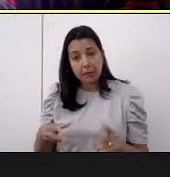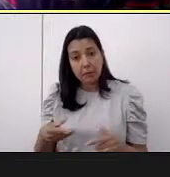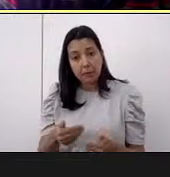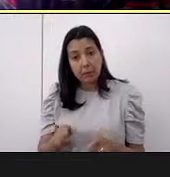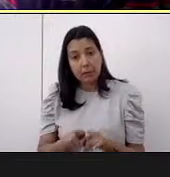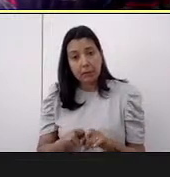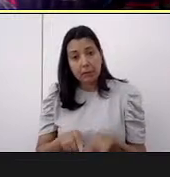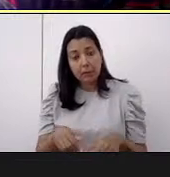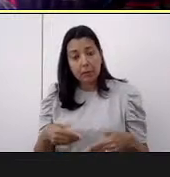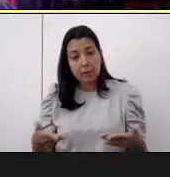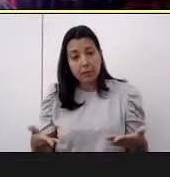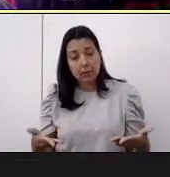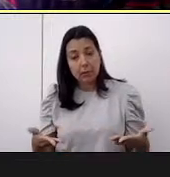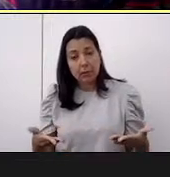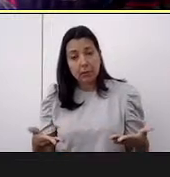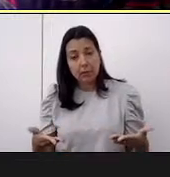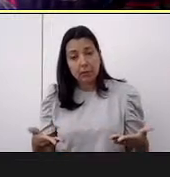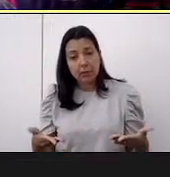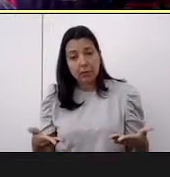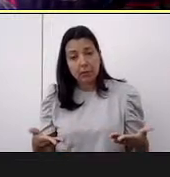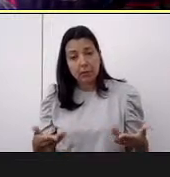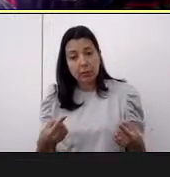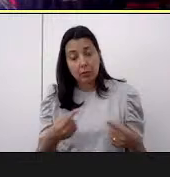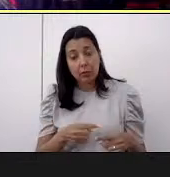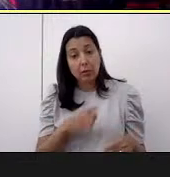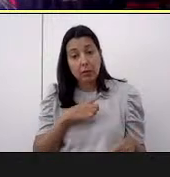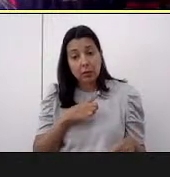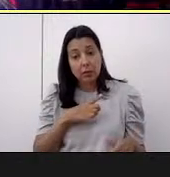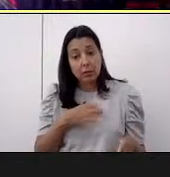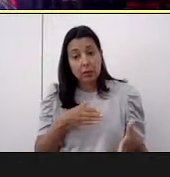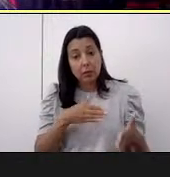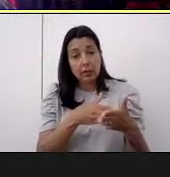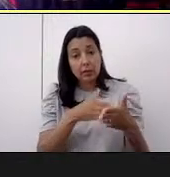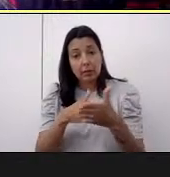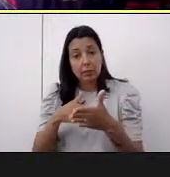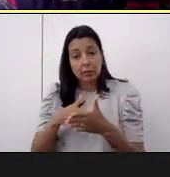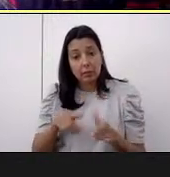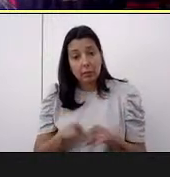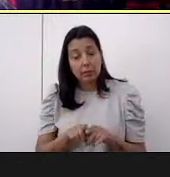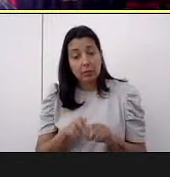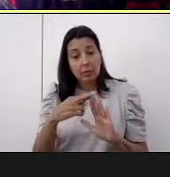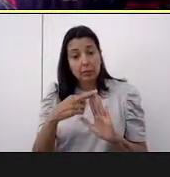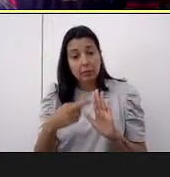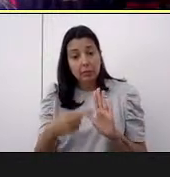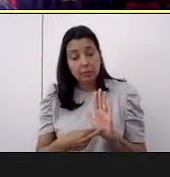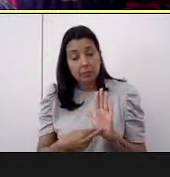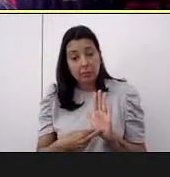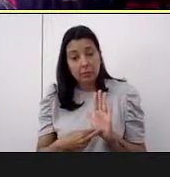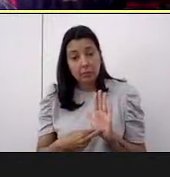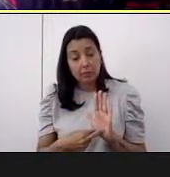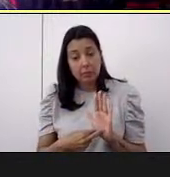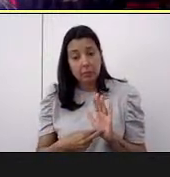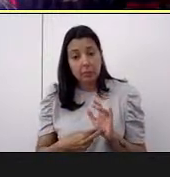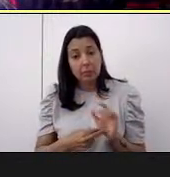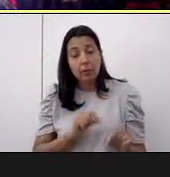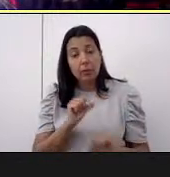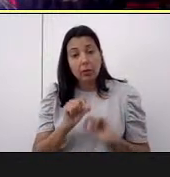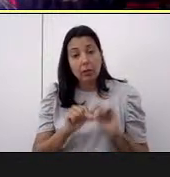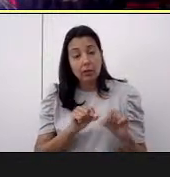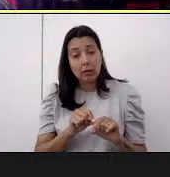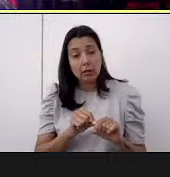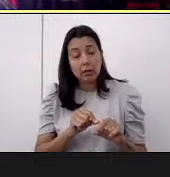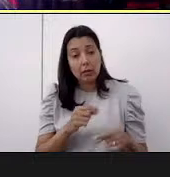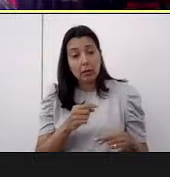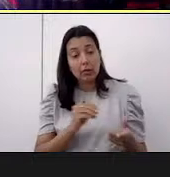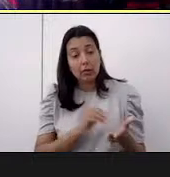It allows to limit protest mobilizations. It allows to avoid the unpopularity of certain decisions or